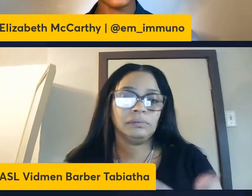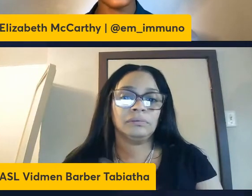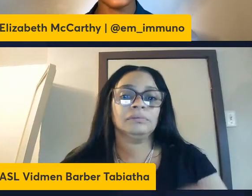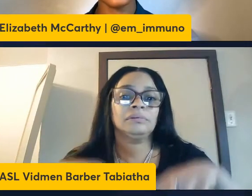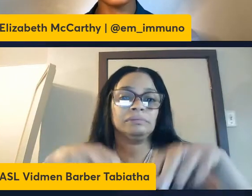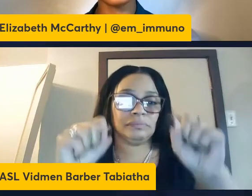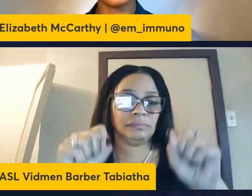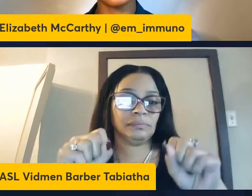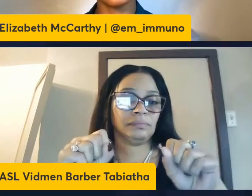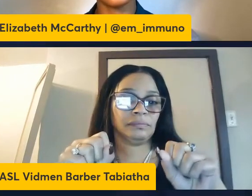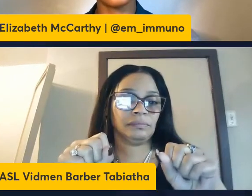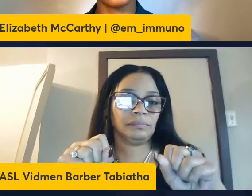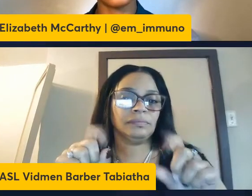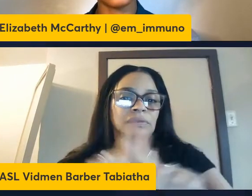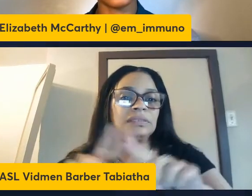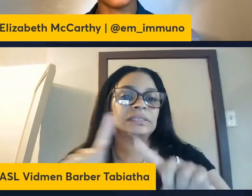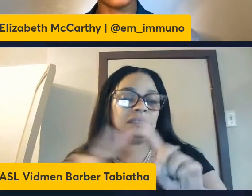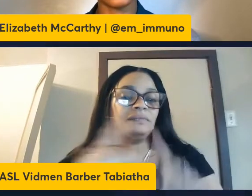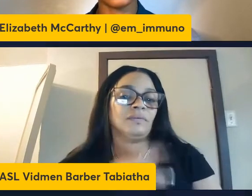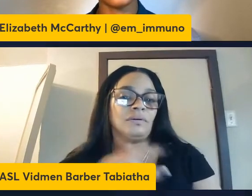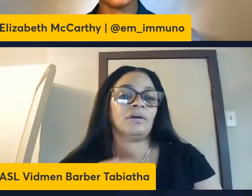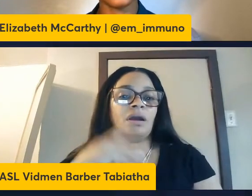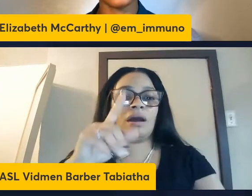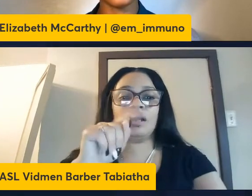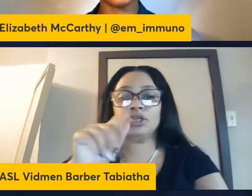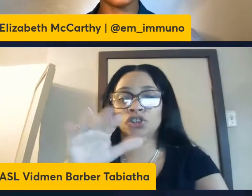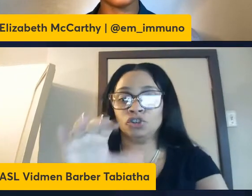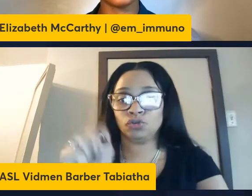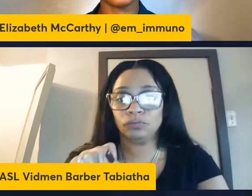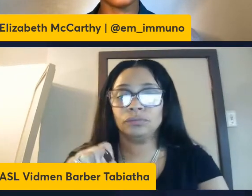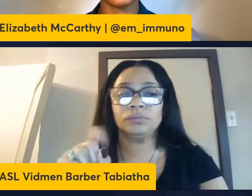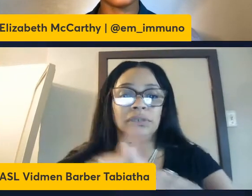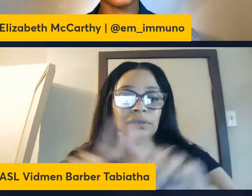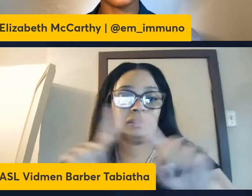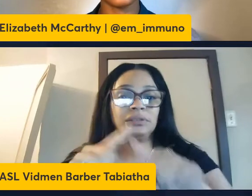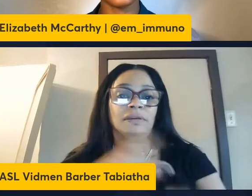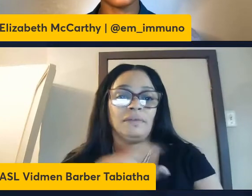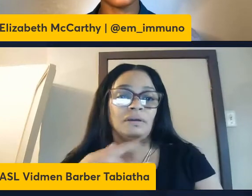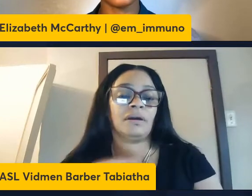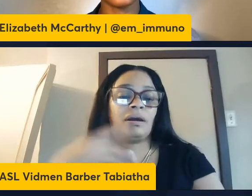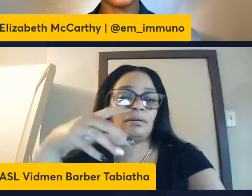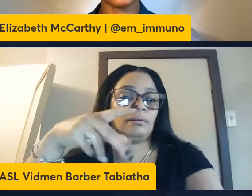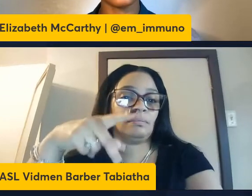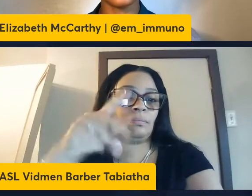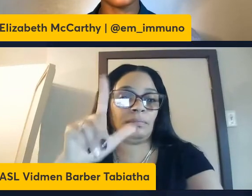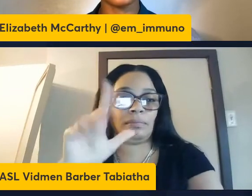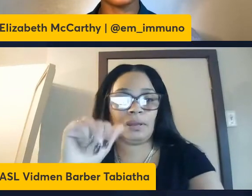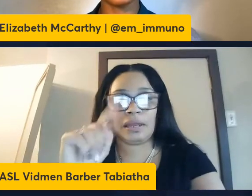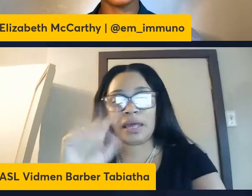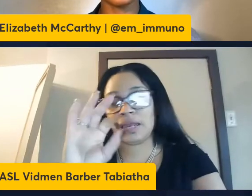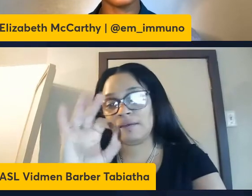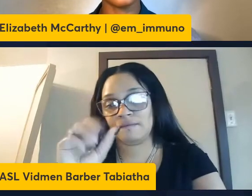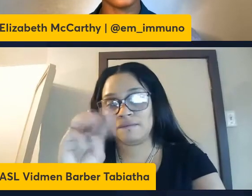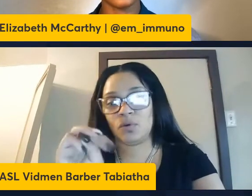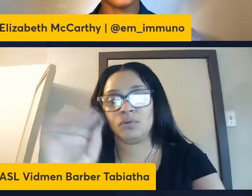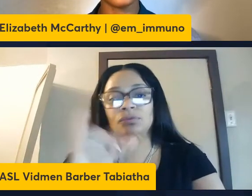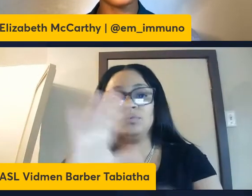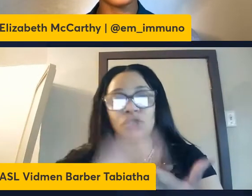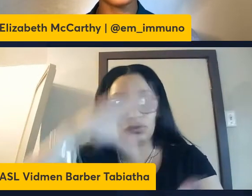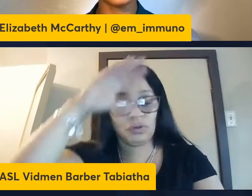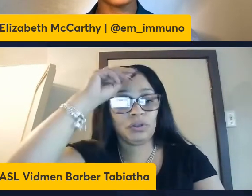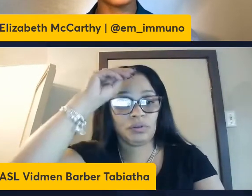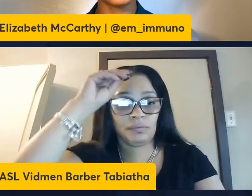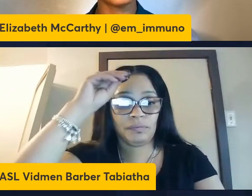those different tools and using those different platforms. And as well, it depends on where you're going to end up learning and